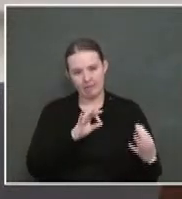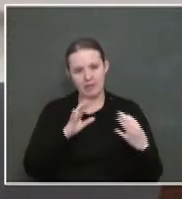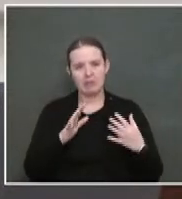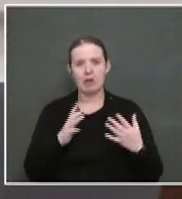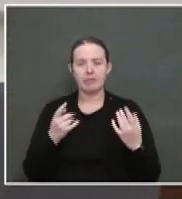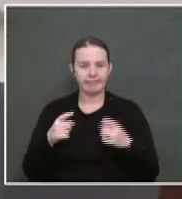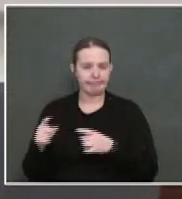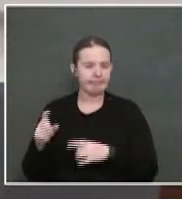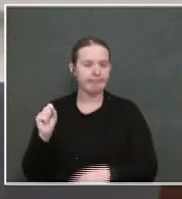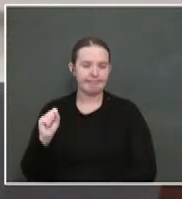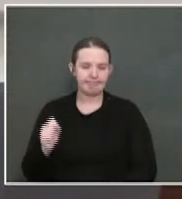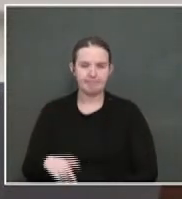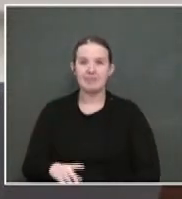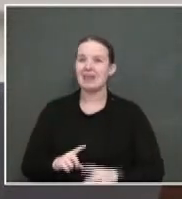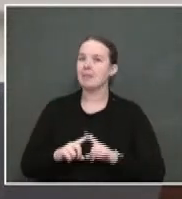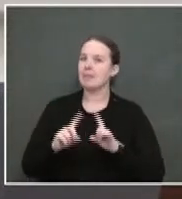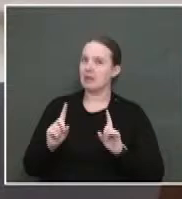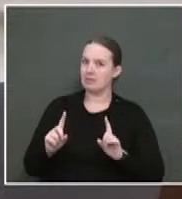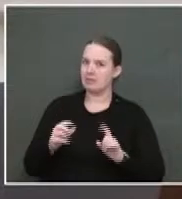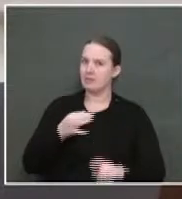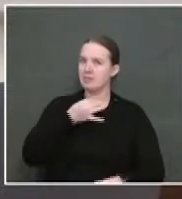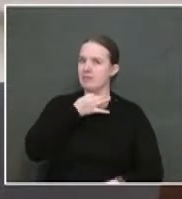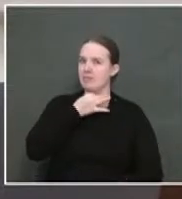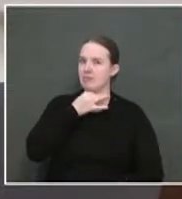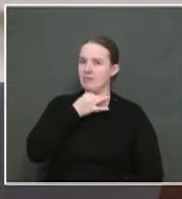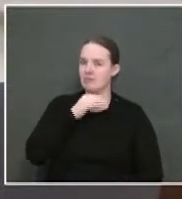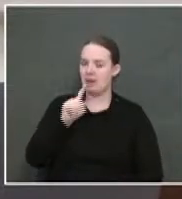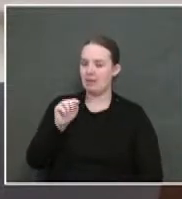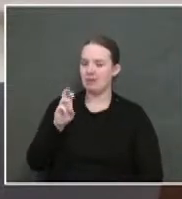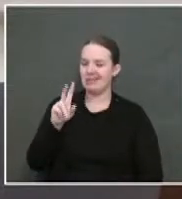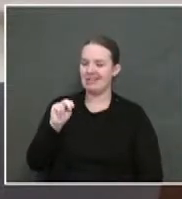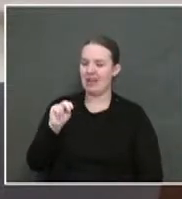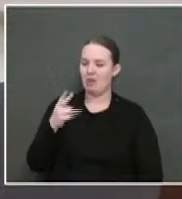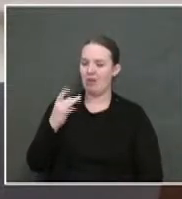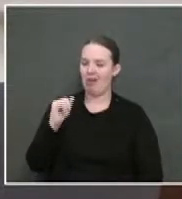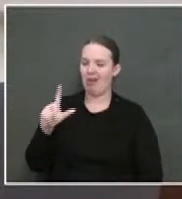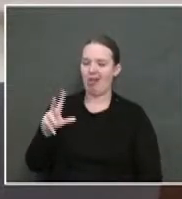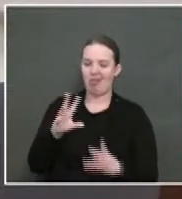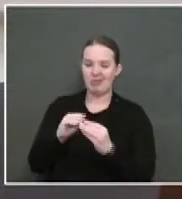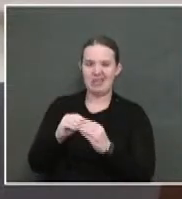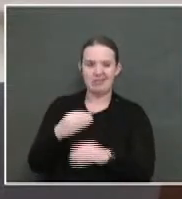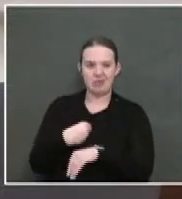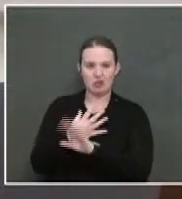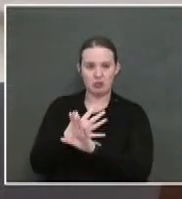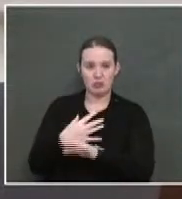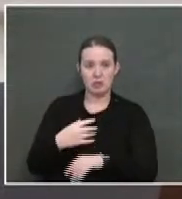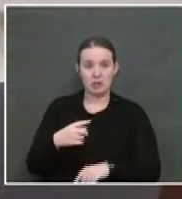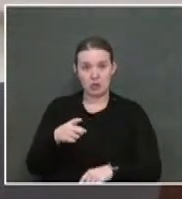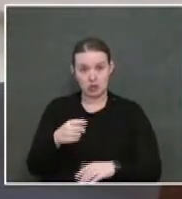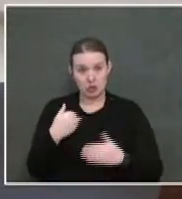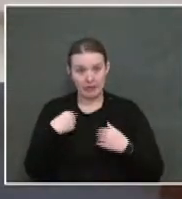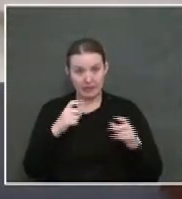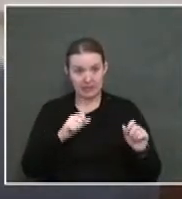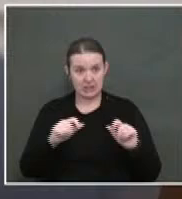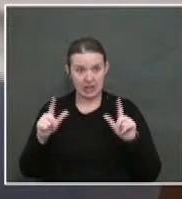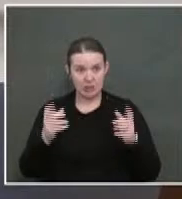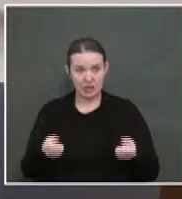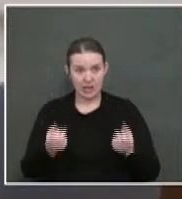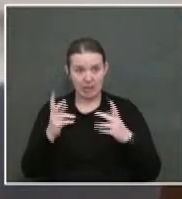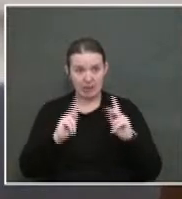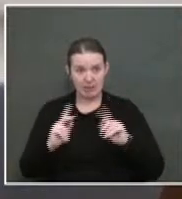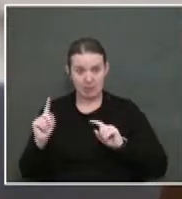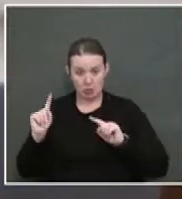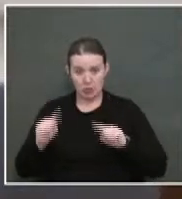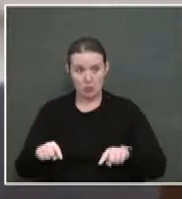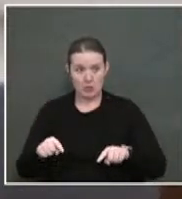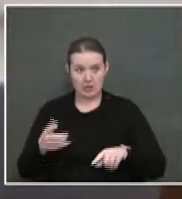we received. But I was just curious about the town hall. Do you have a breakdown, maybe a backslide of the feedback, of like the number of people that were in